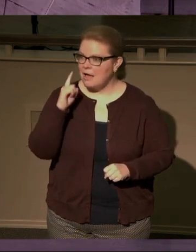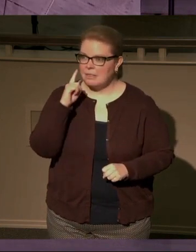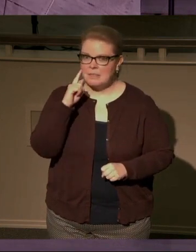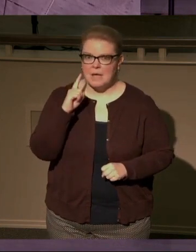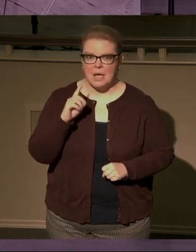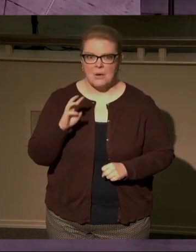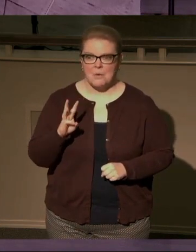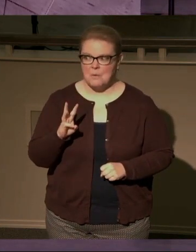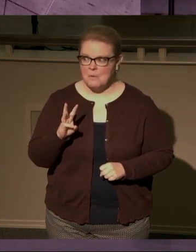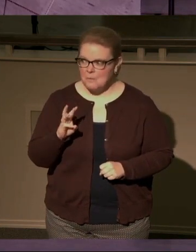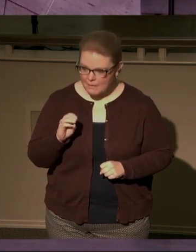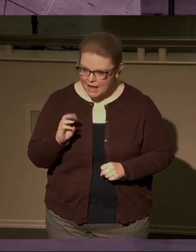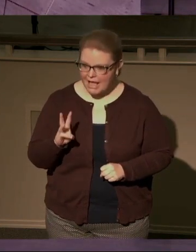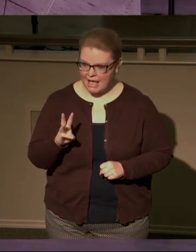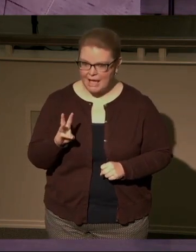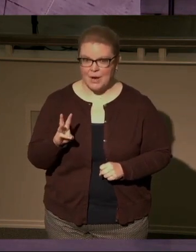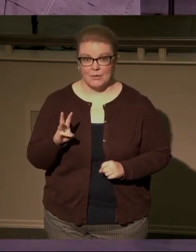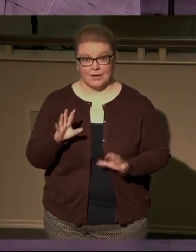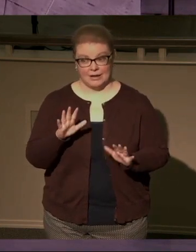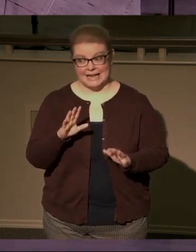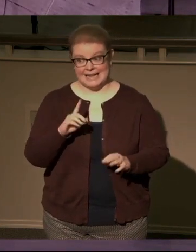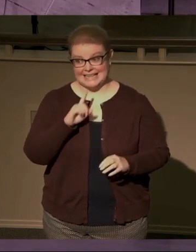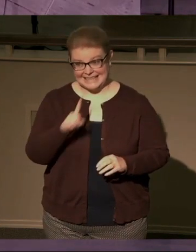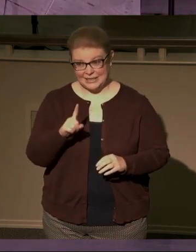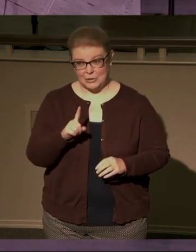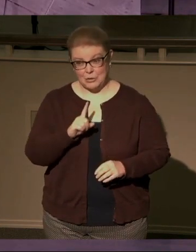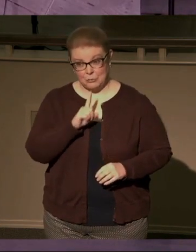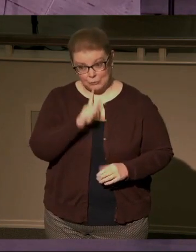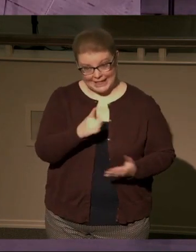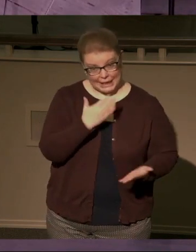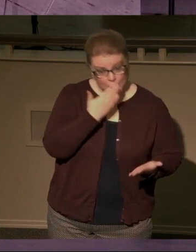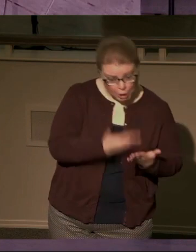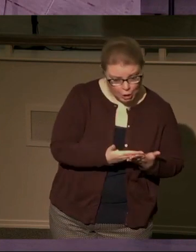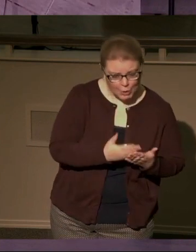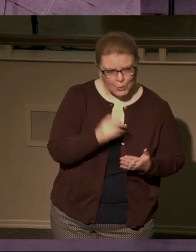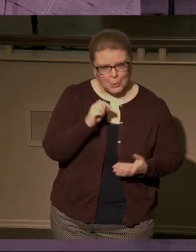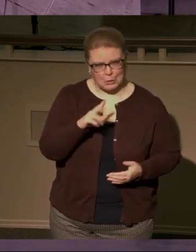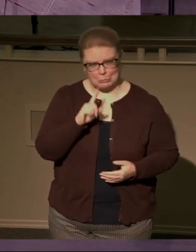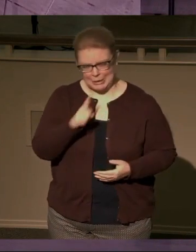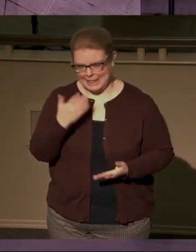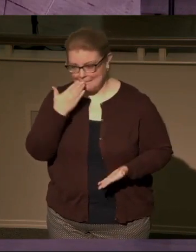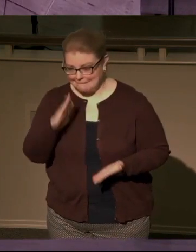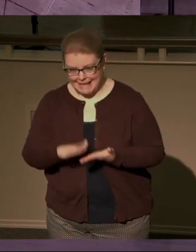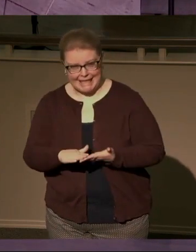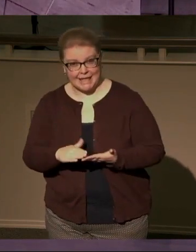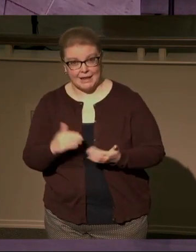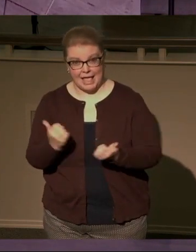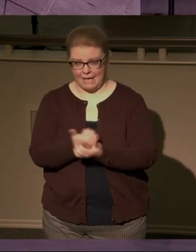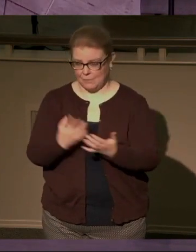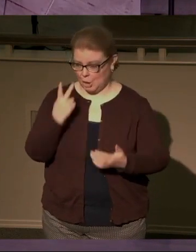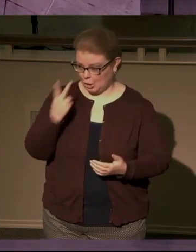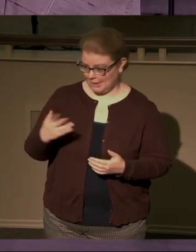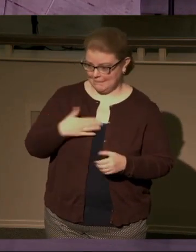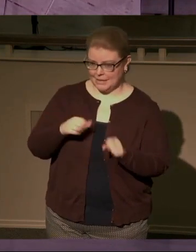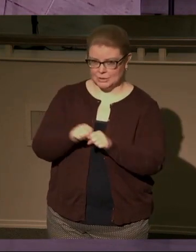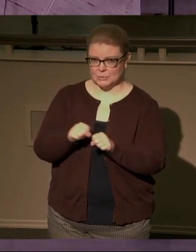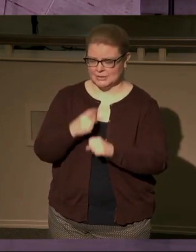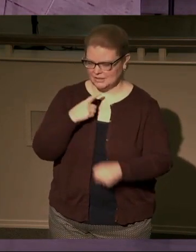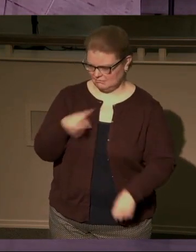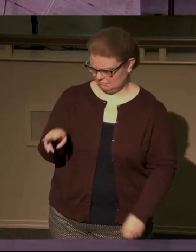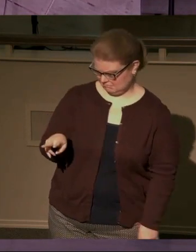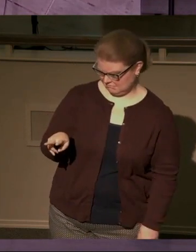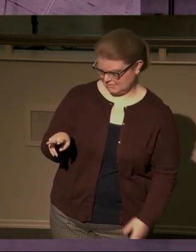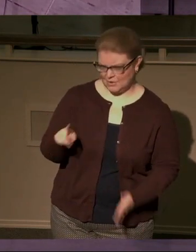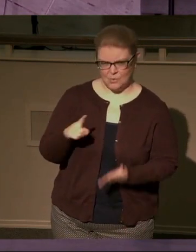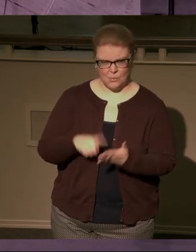I thought, this is either really good or really bad. Either everybody's going to look at my shoes now and they're going to say, what's